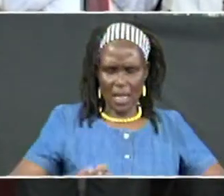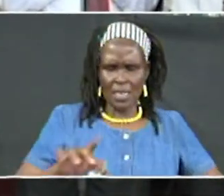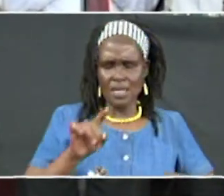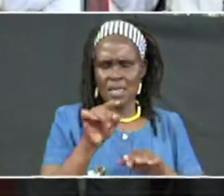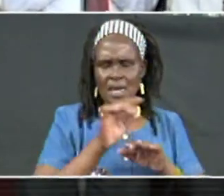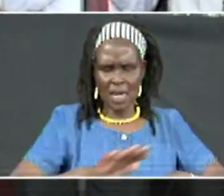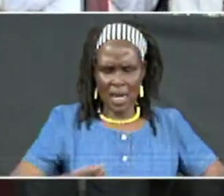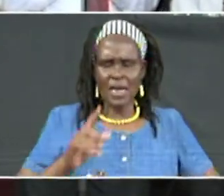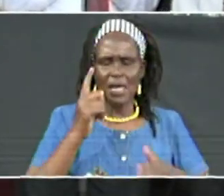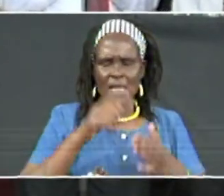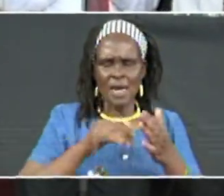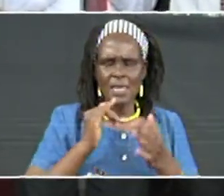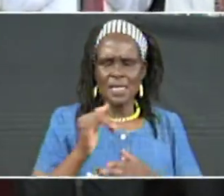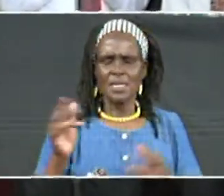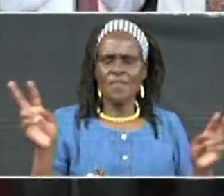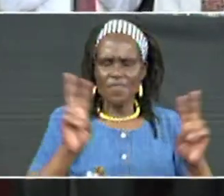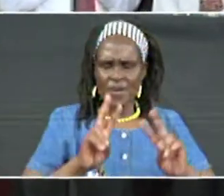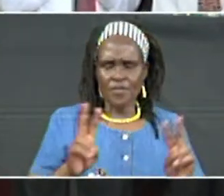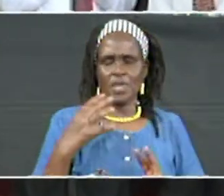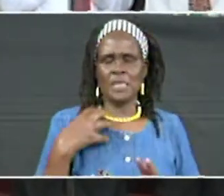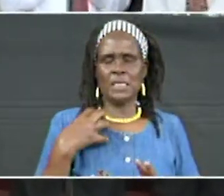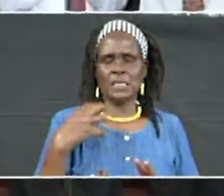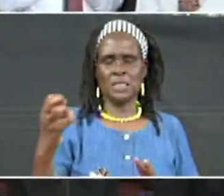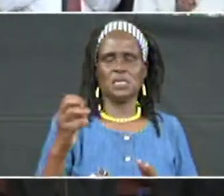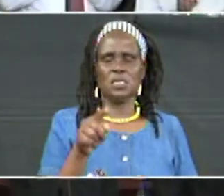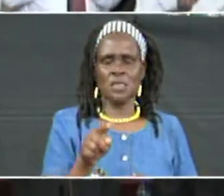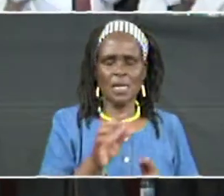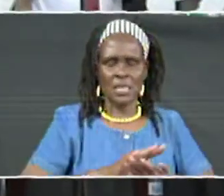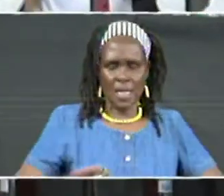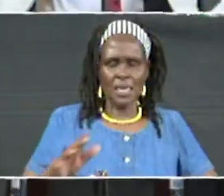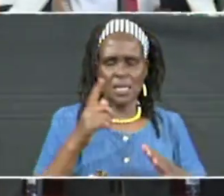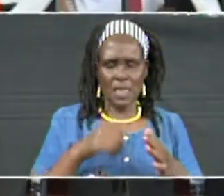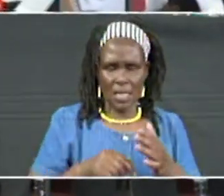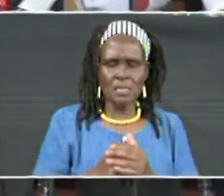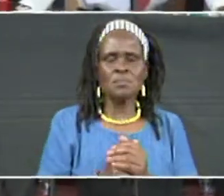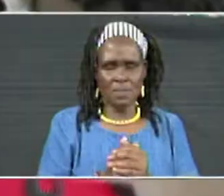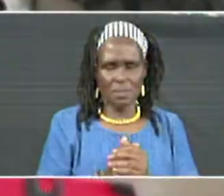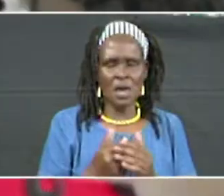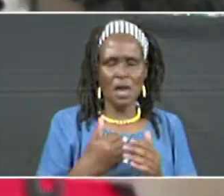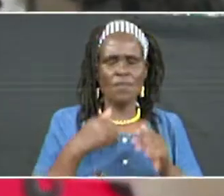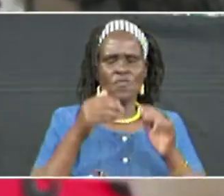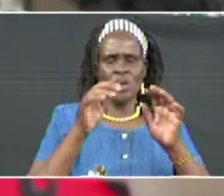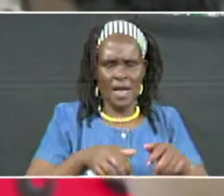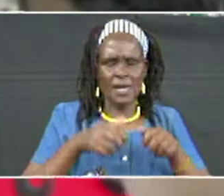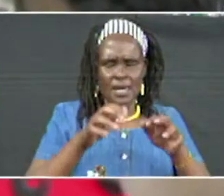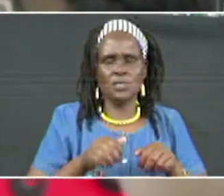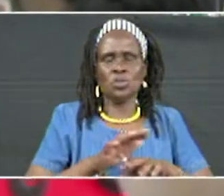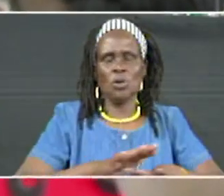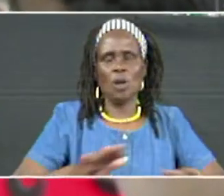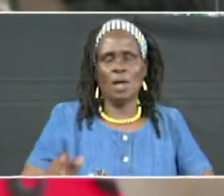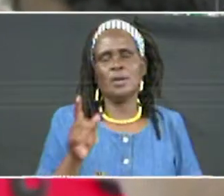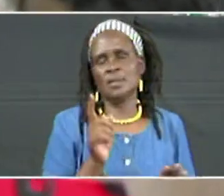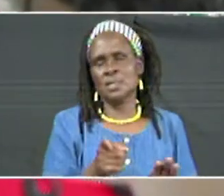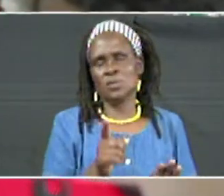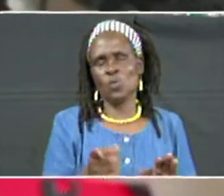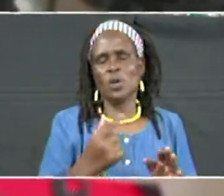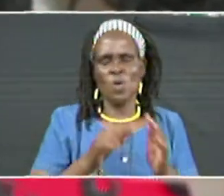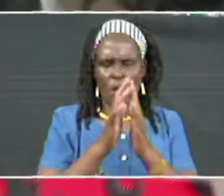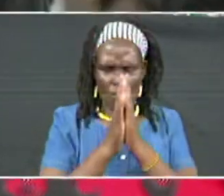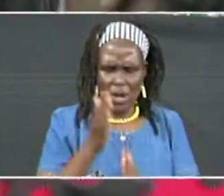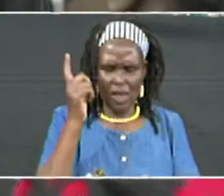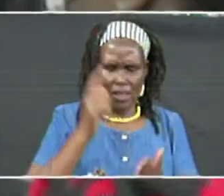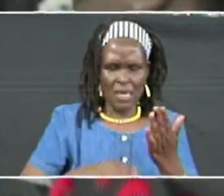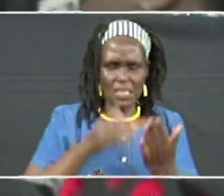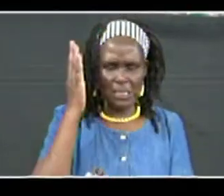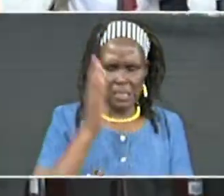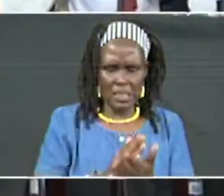very rich, that land that predominantly is agricultural land. Father, we pray that indeed you will heal